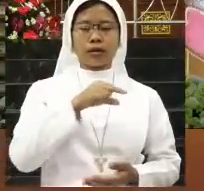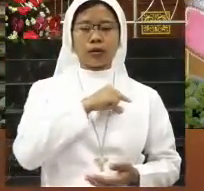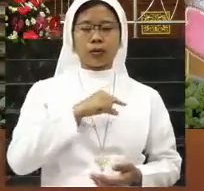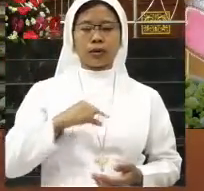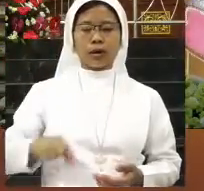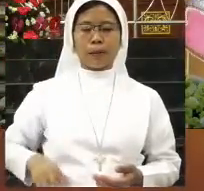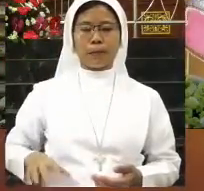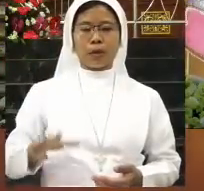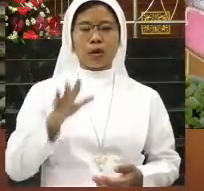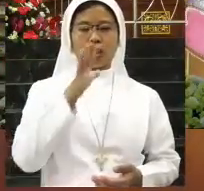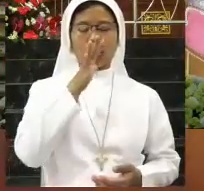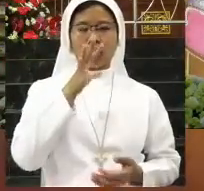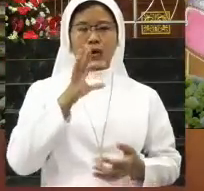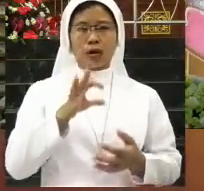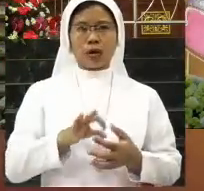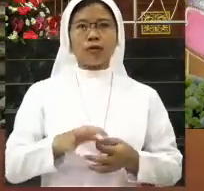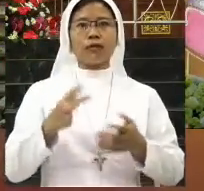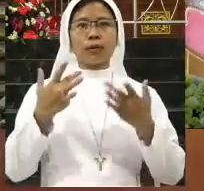Mater